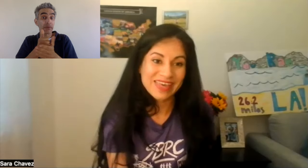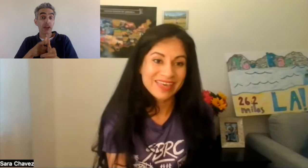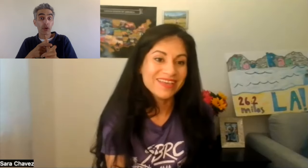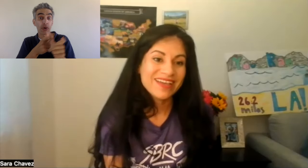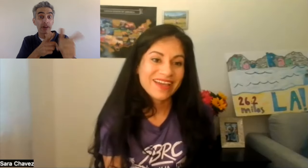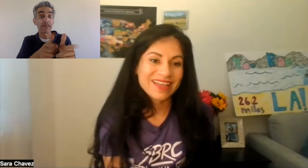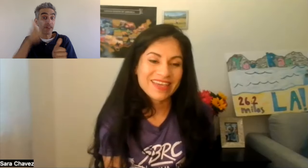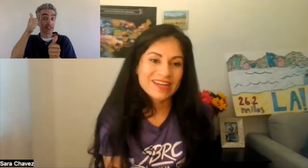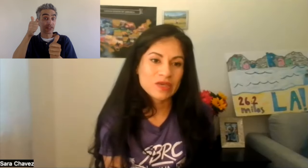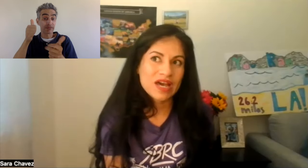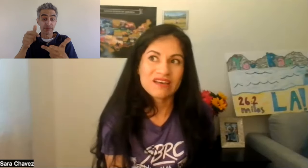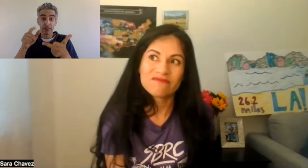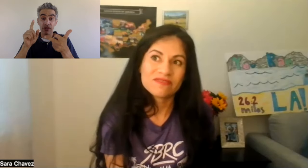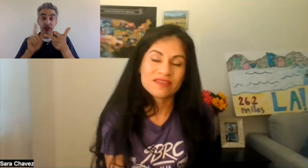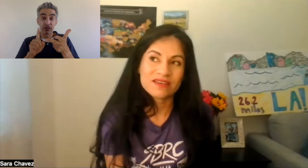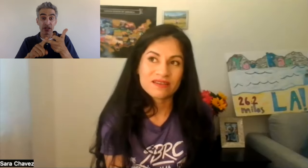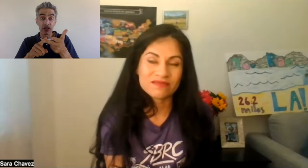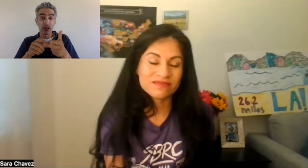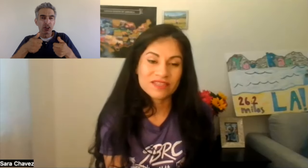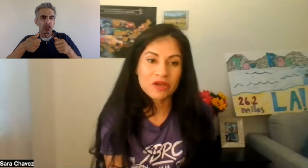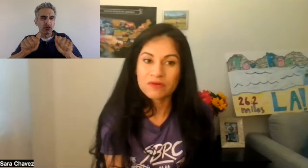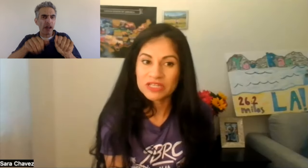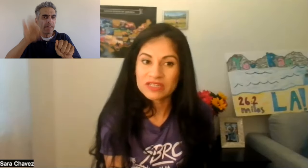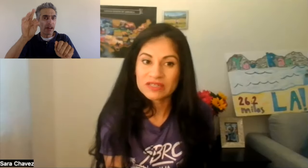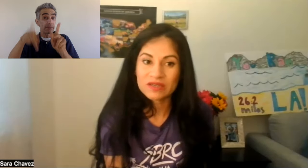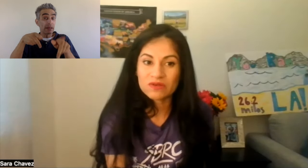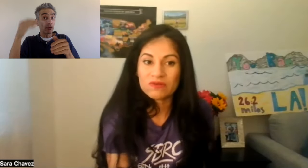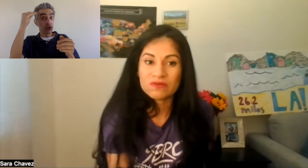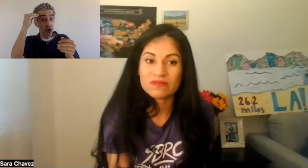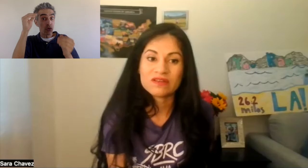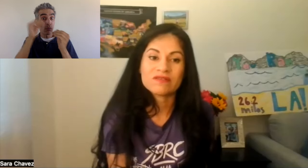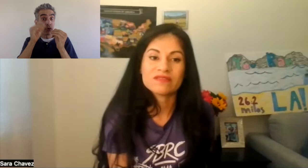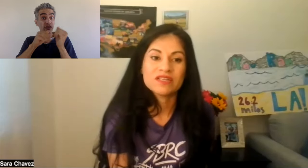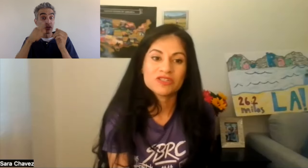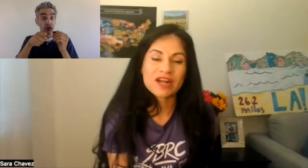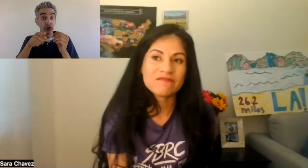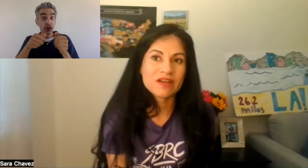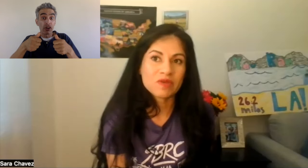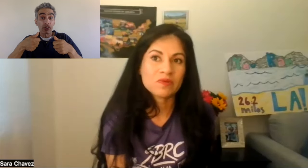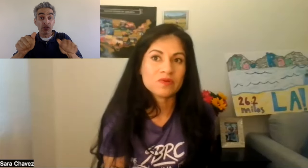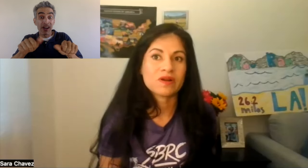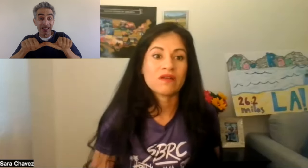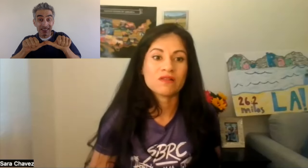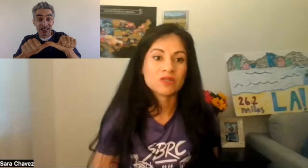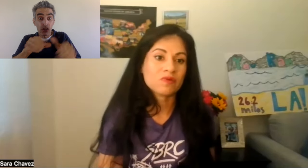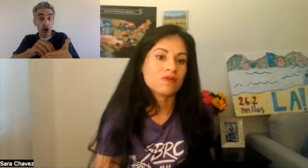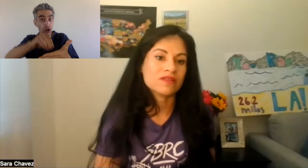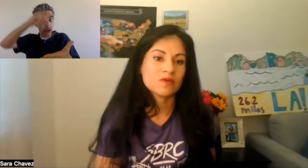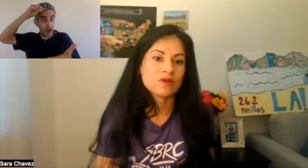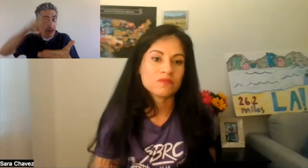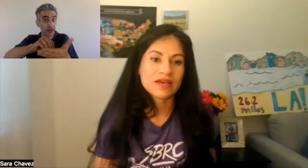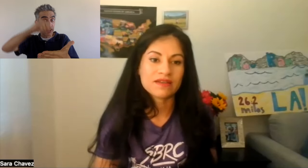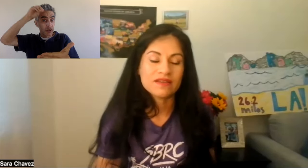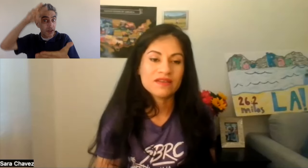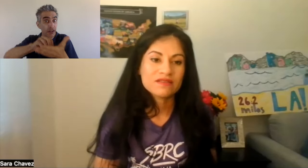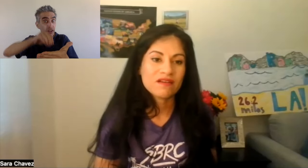helped me. And then you have the coaches who, you know, try to find people who are knowledgeable and soak